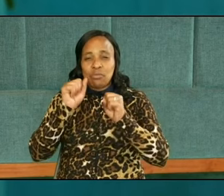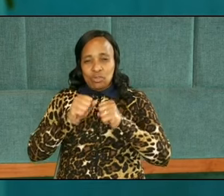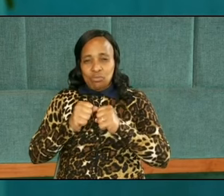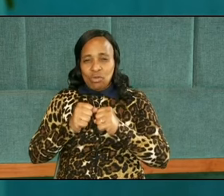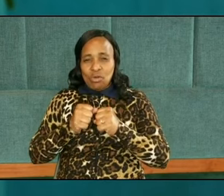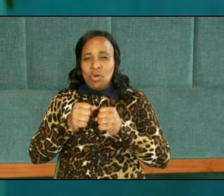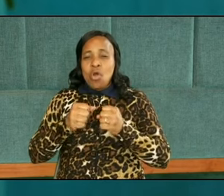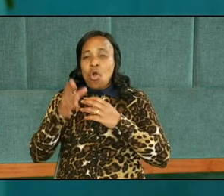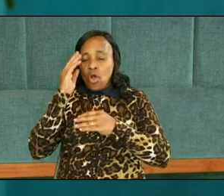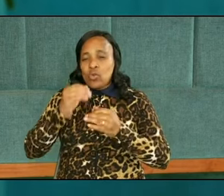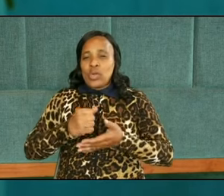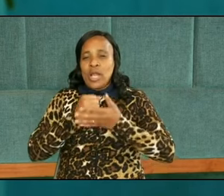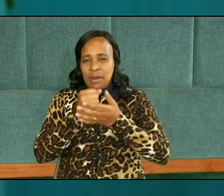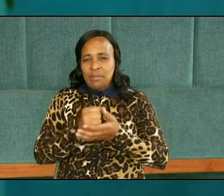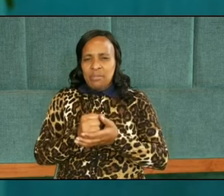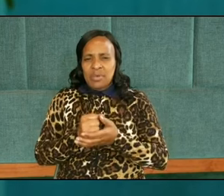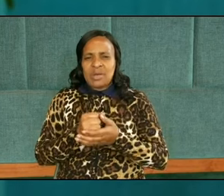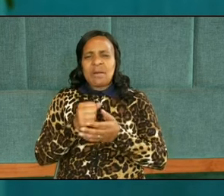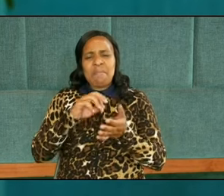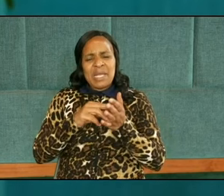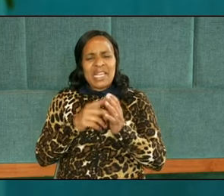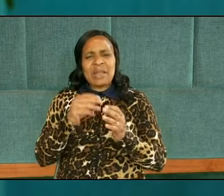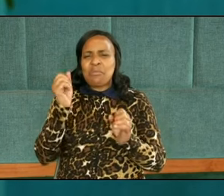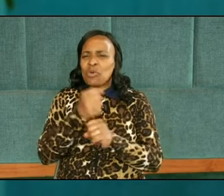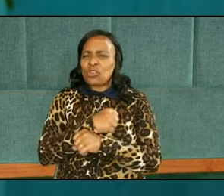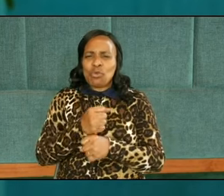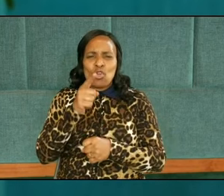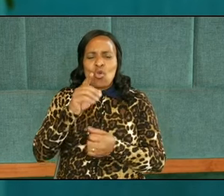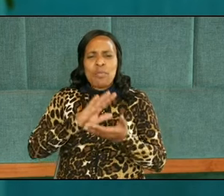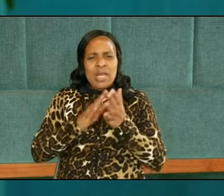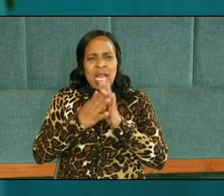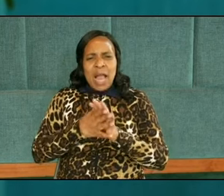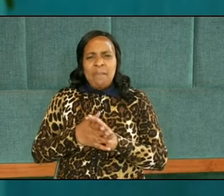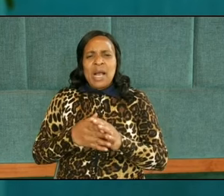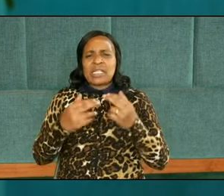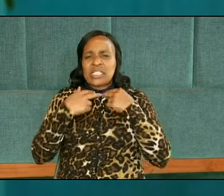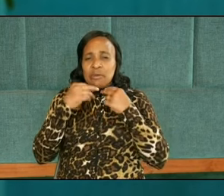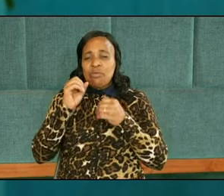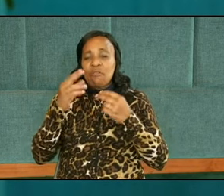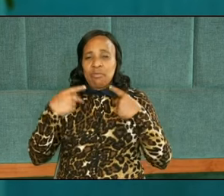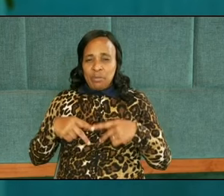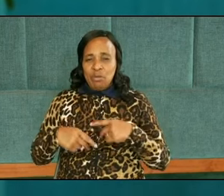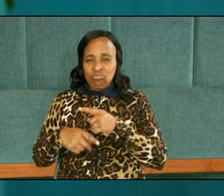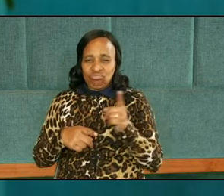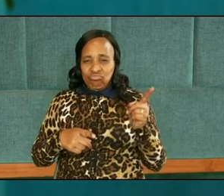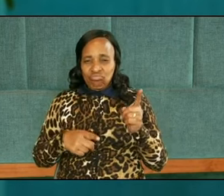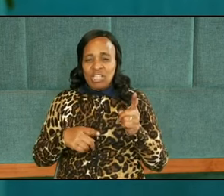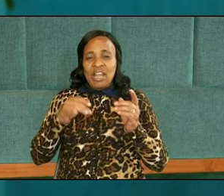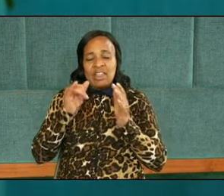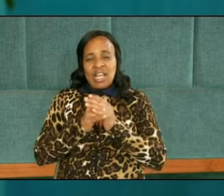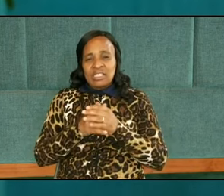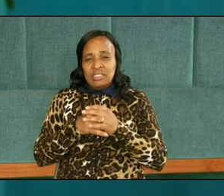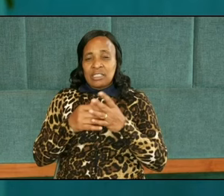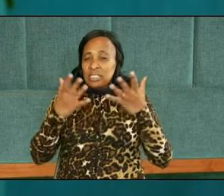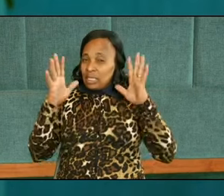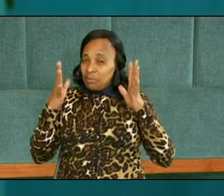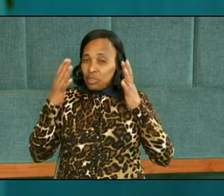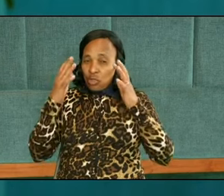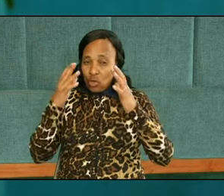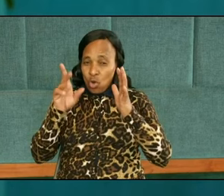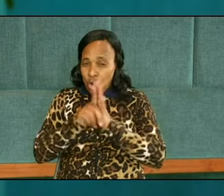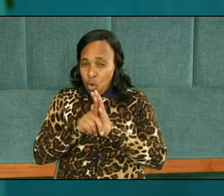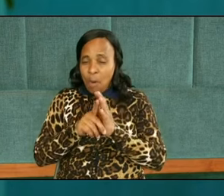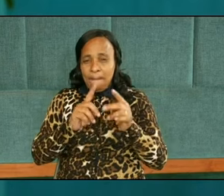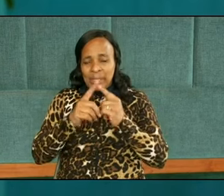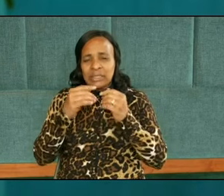pleaser. And we know that is how our politicians roll. You know, that's how our celebrities roll, but that's not how children of